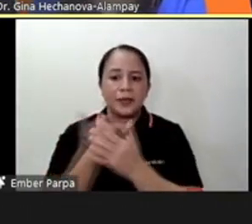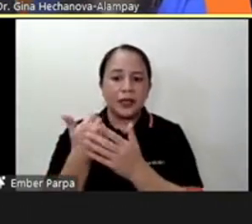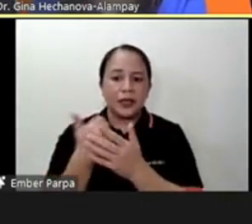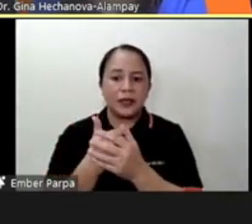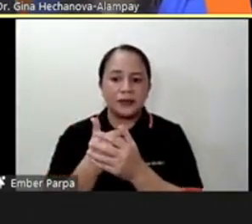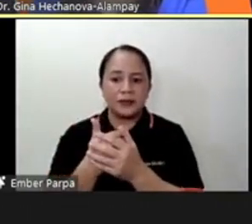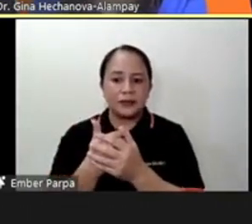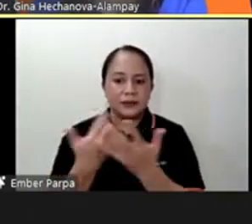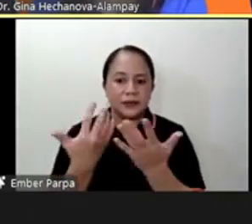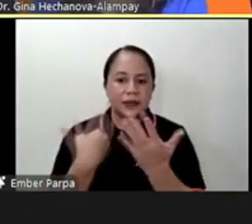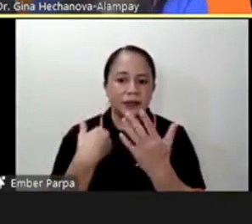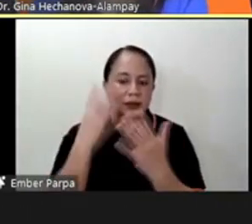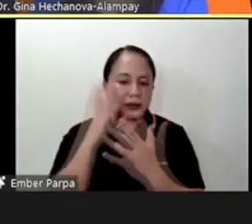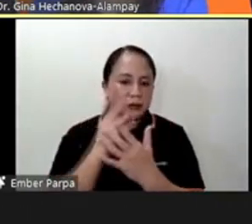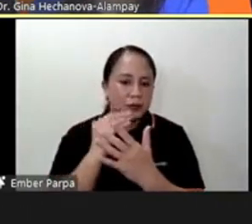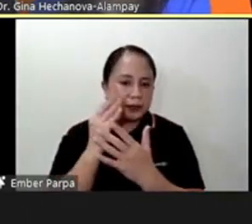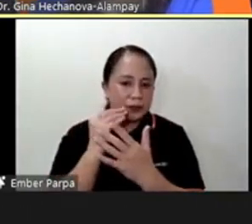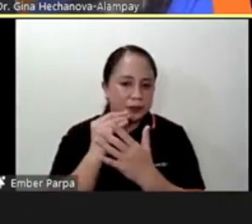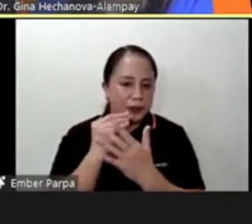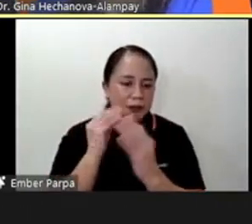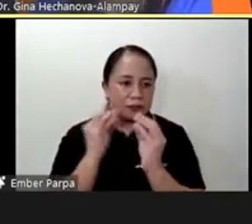are experiencing moderate